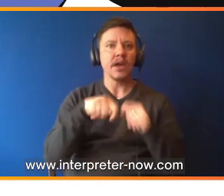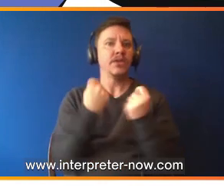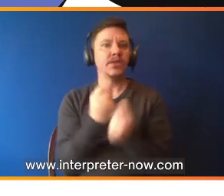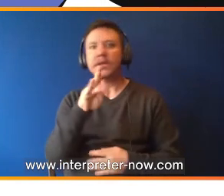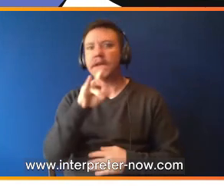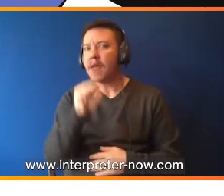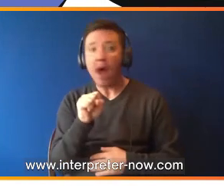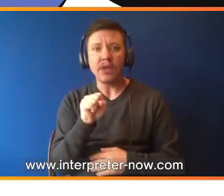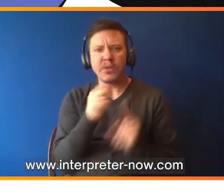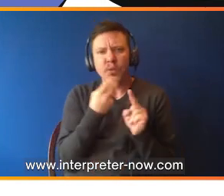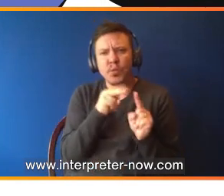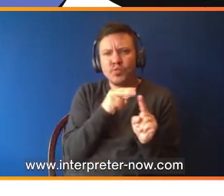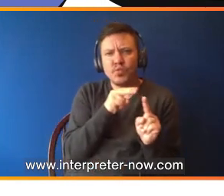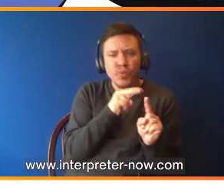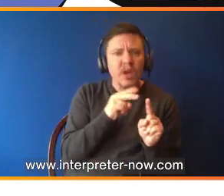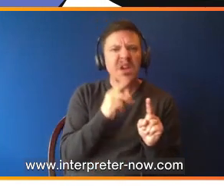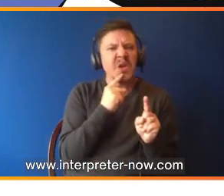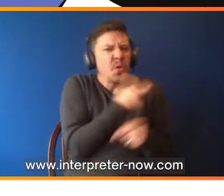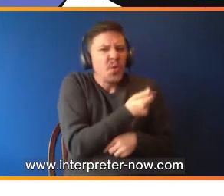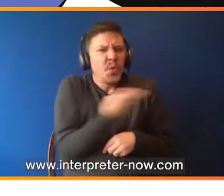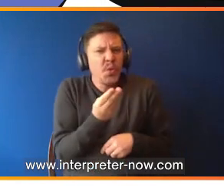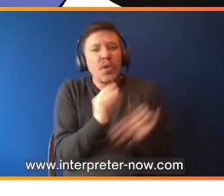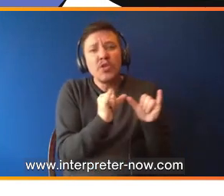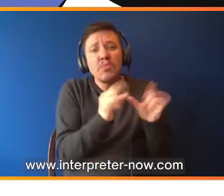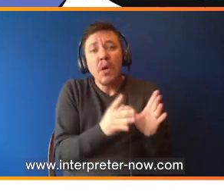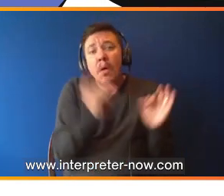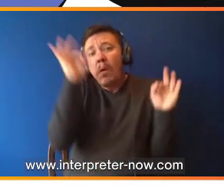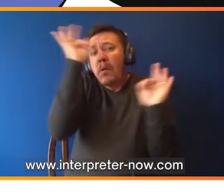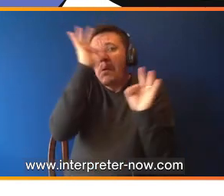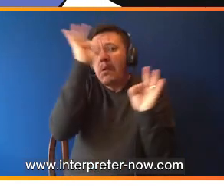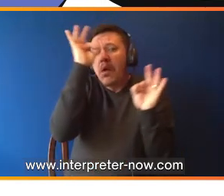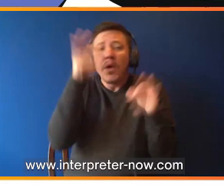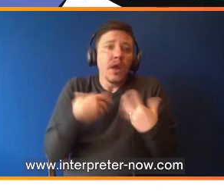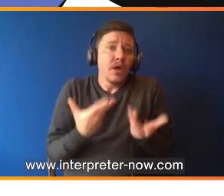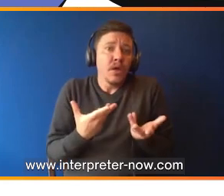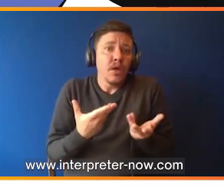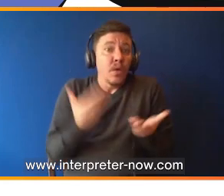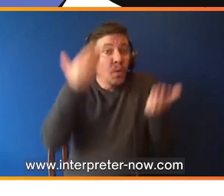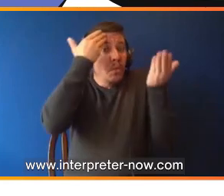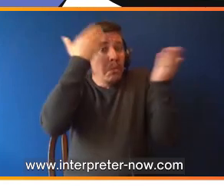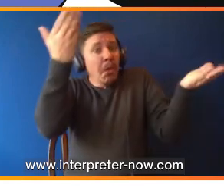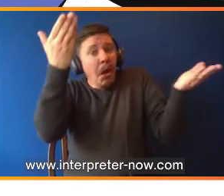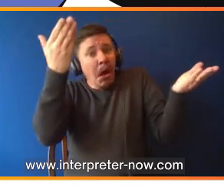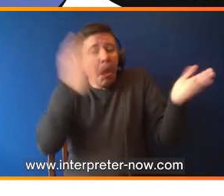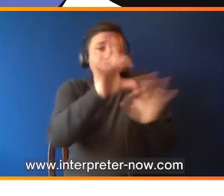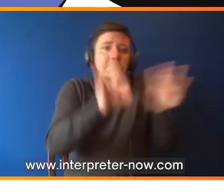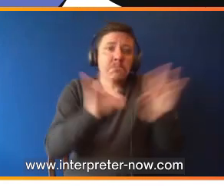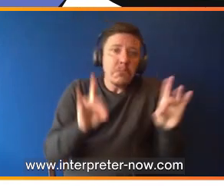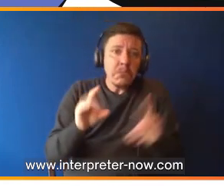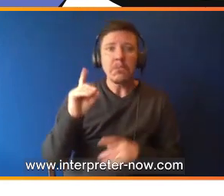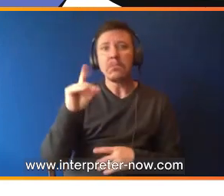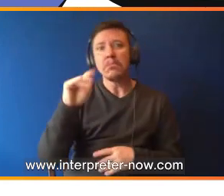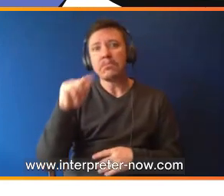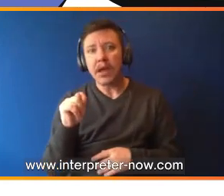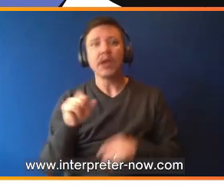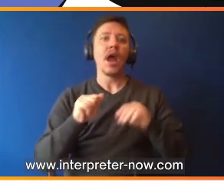that don't necessarily capture the reality of people's real experiences. But to me, that's kind of a limited